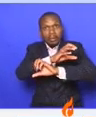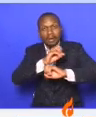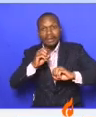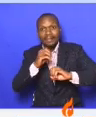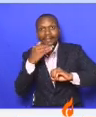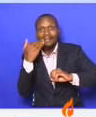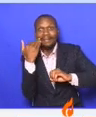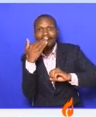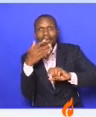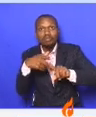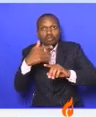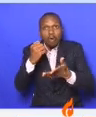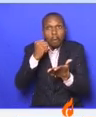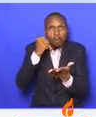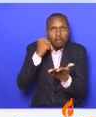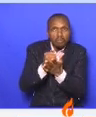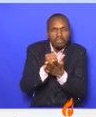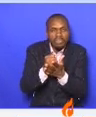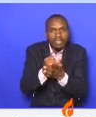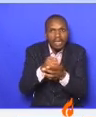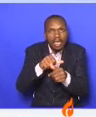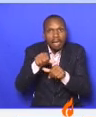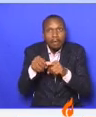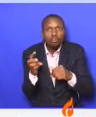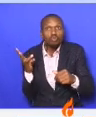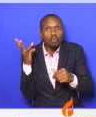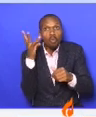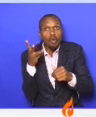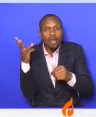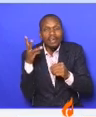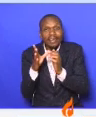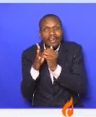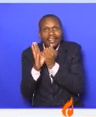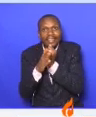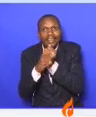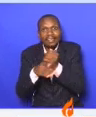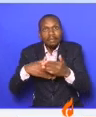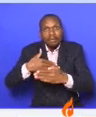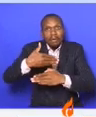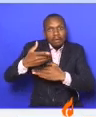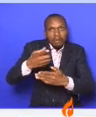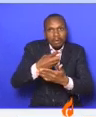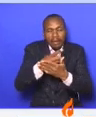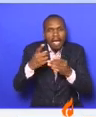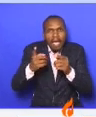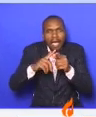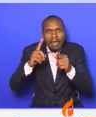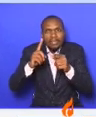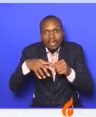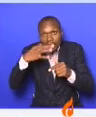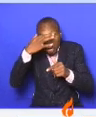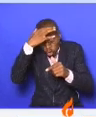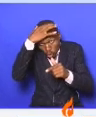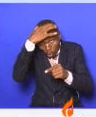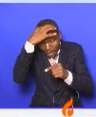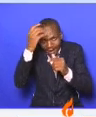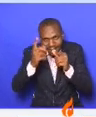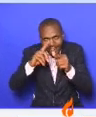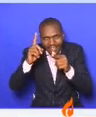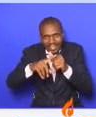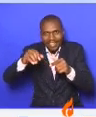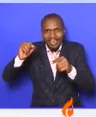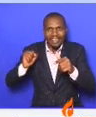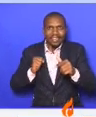Rigathi Gachagua litukuri Jumatano na Alhamisi ye wiki gocha munogeri ebwe bunge ye senate Amason